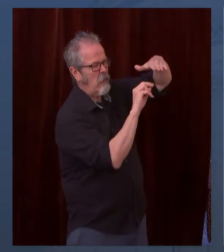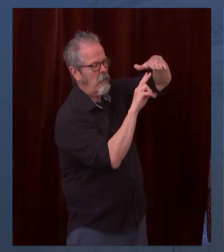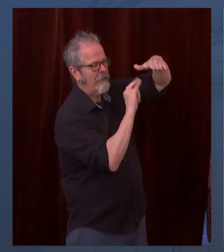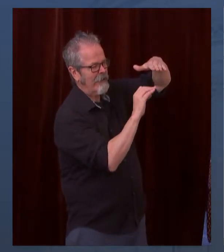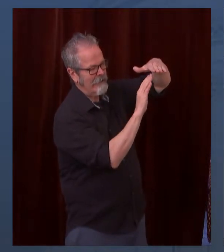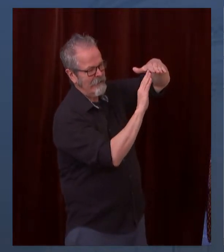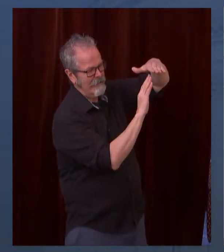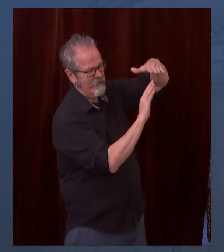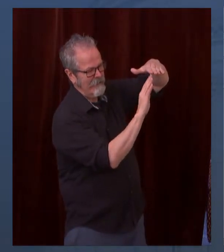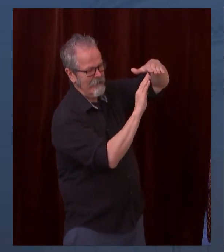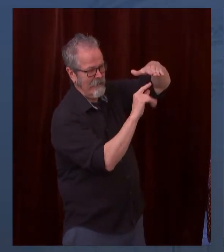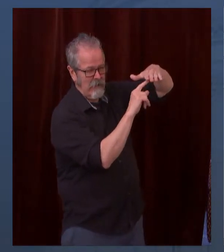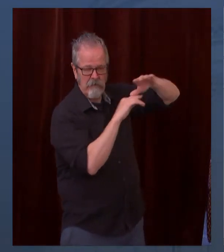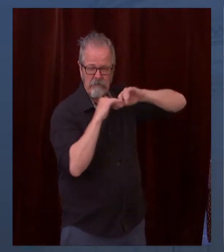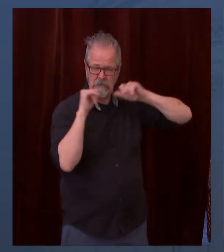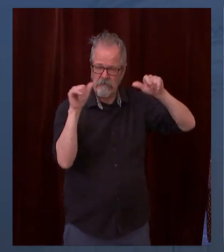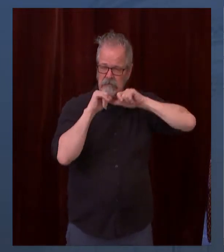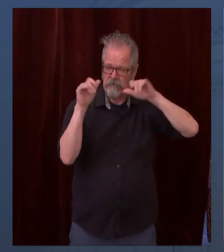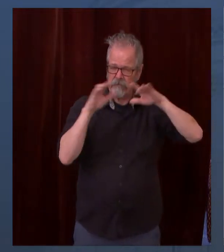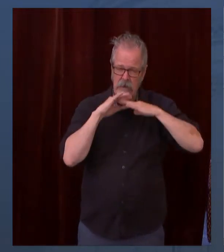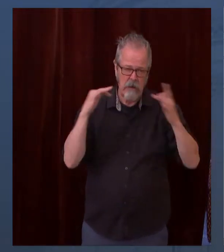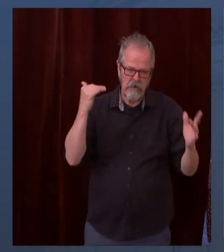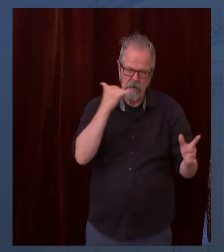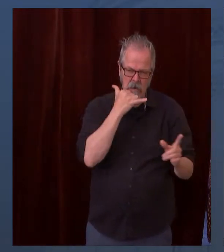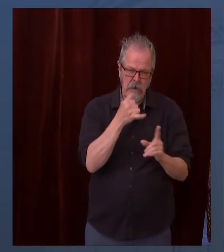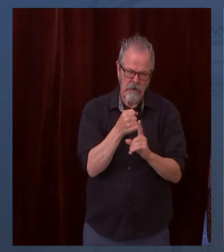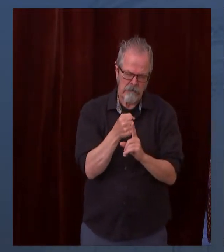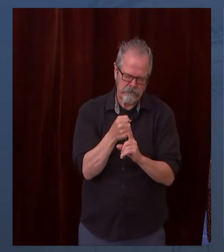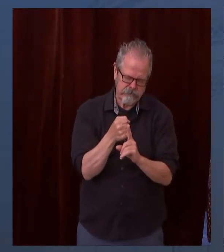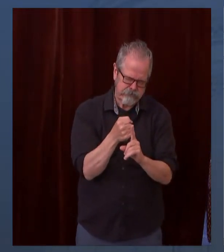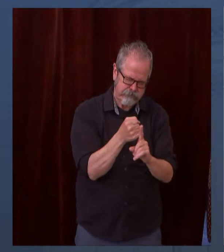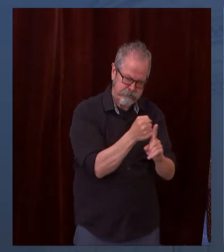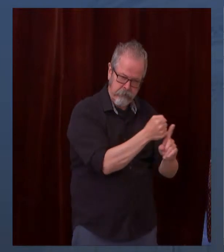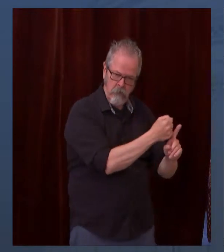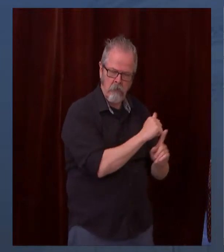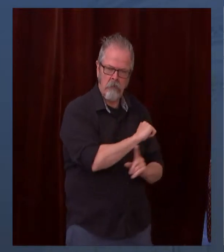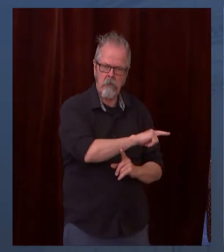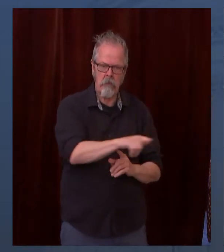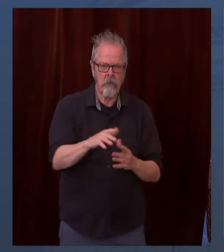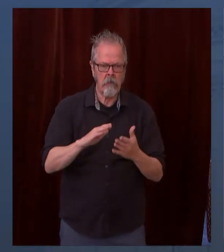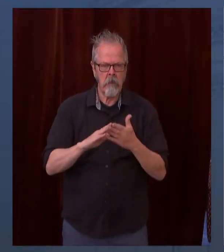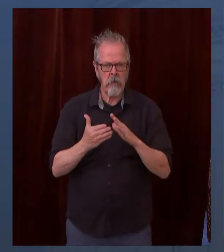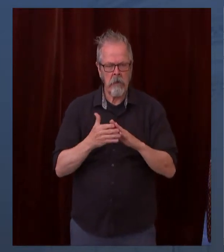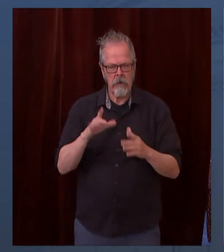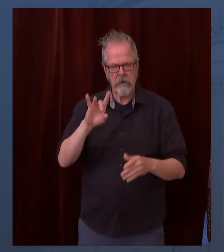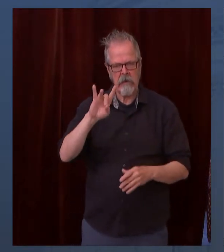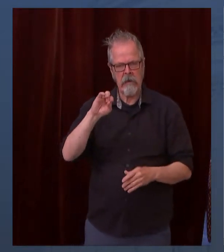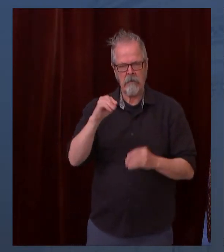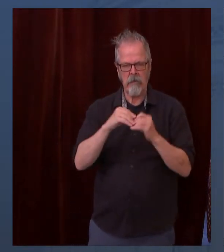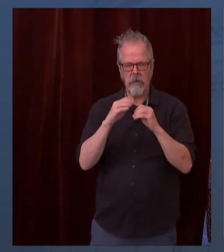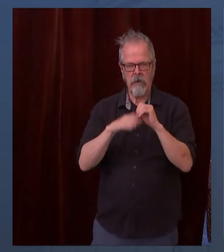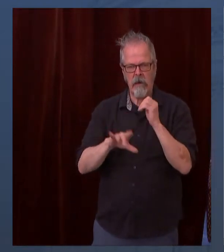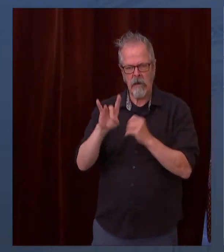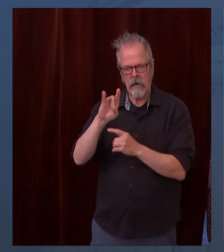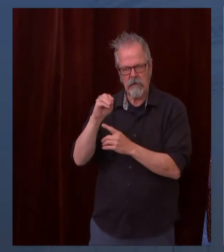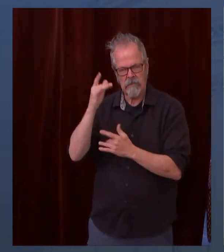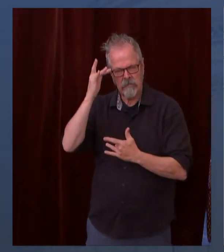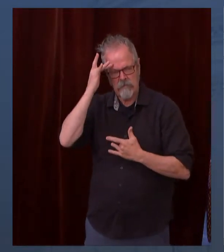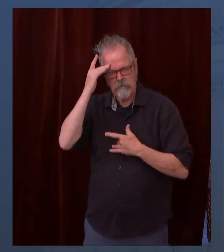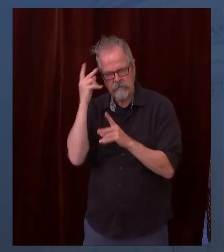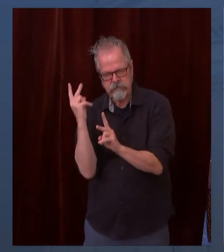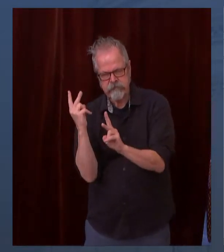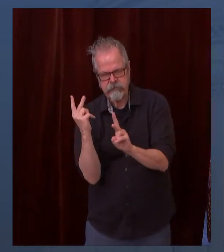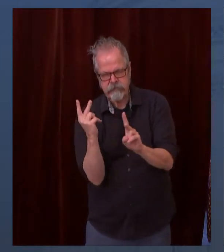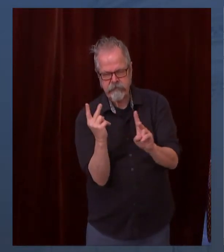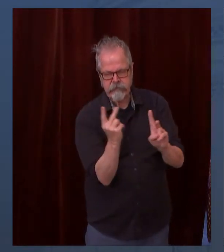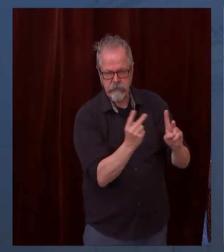just the beginning, and we really want to just emphasize to people why it's so important to get vaccinated. On our end, let me say we're